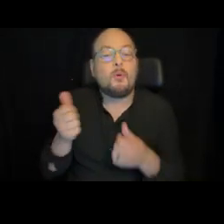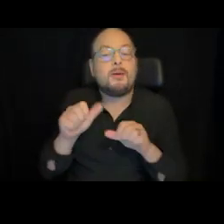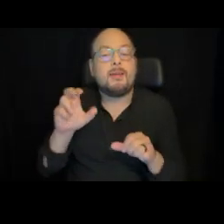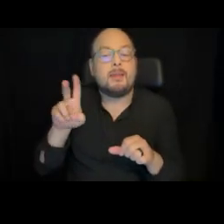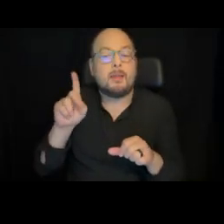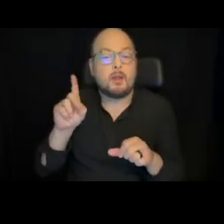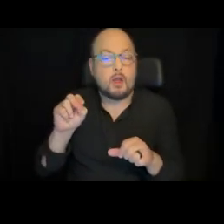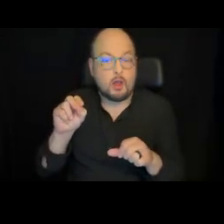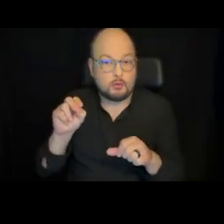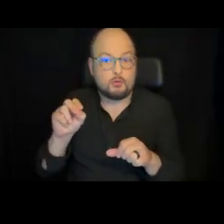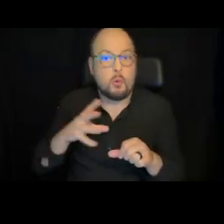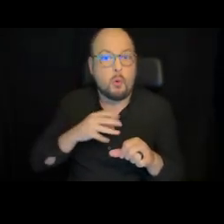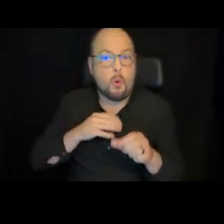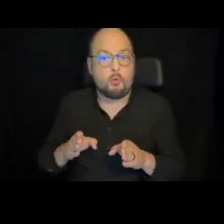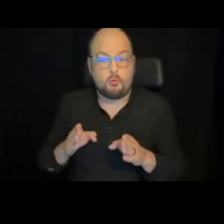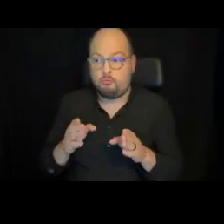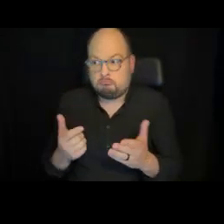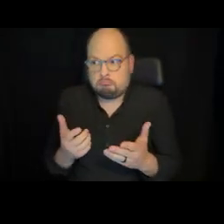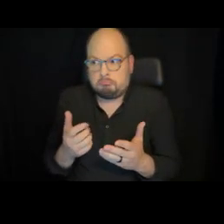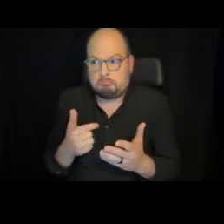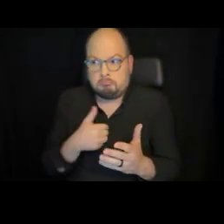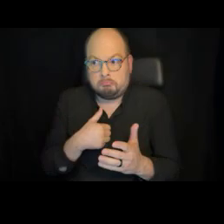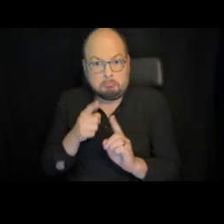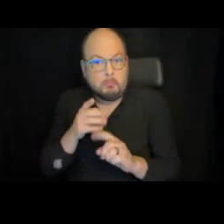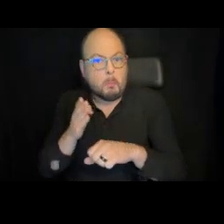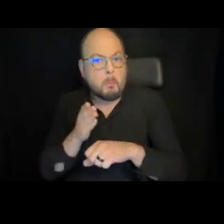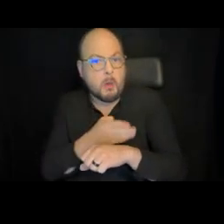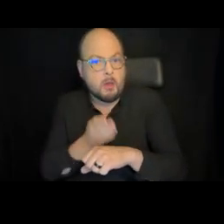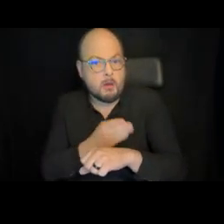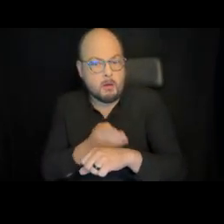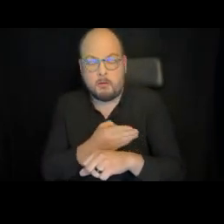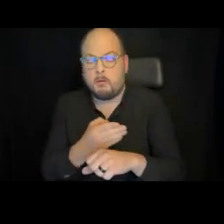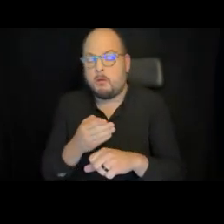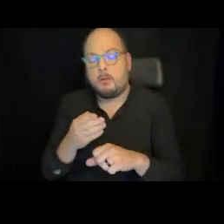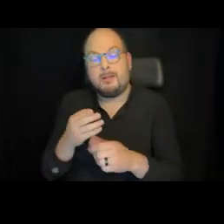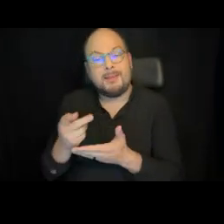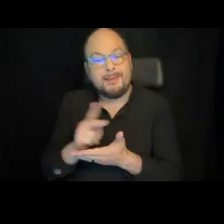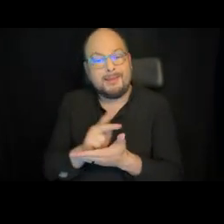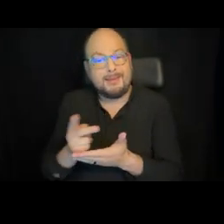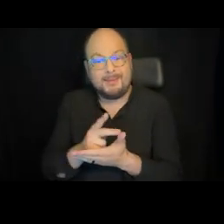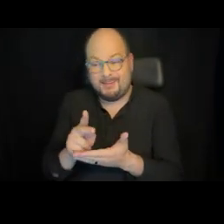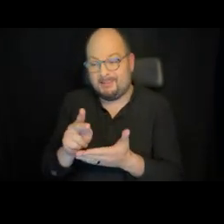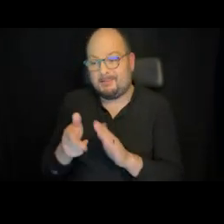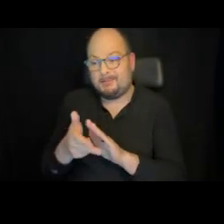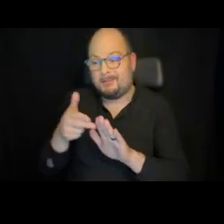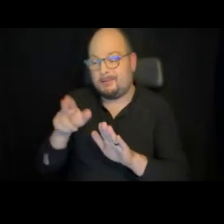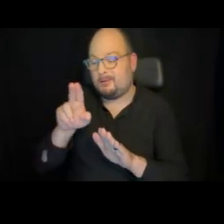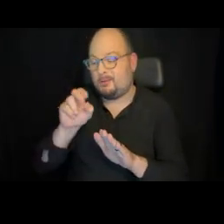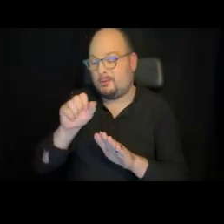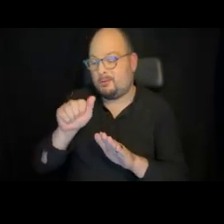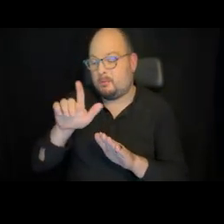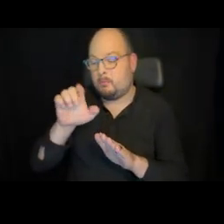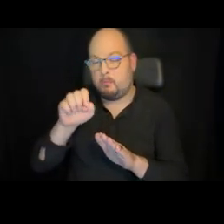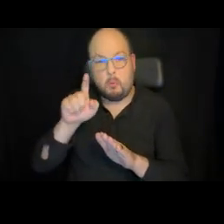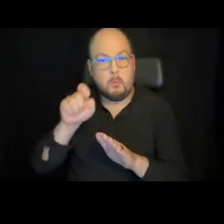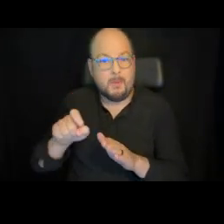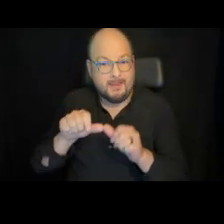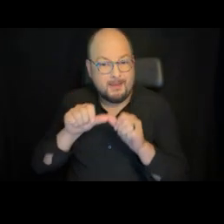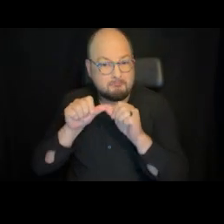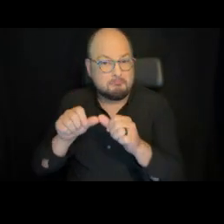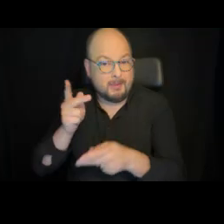for remodeling, is a usable kitchen required to be maintained?